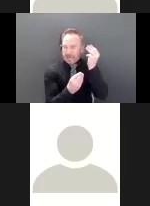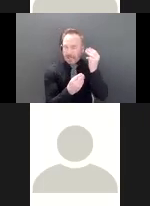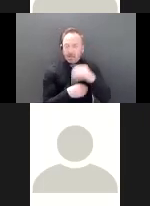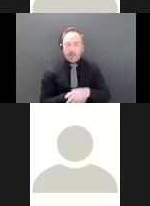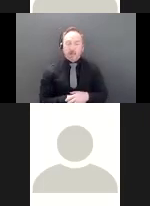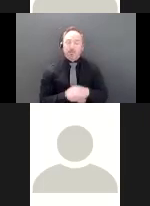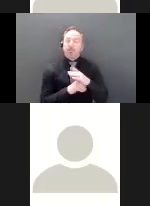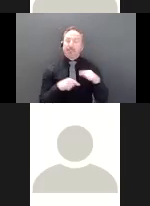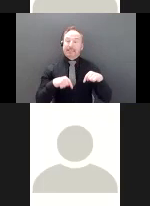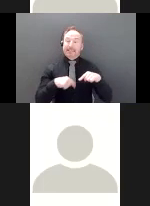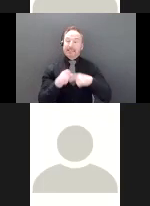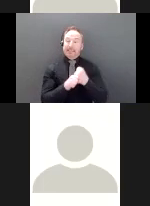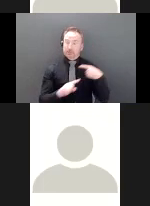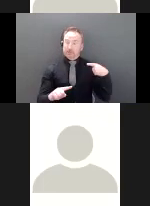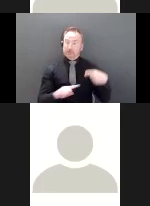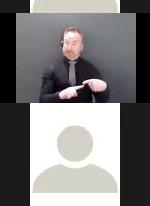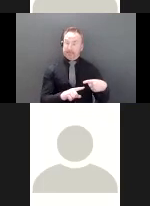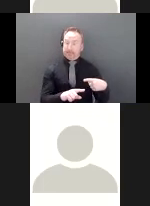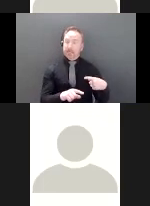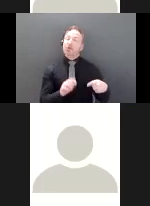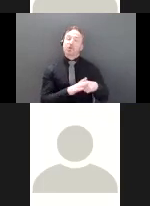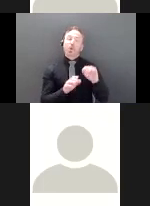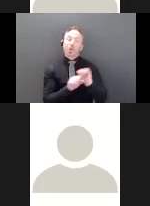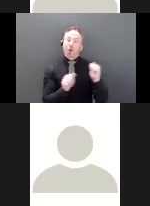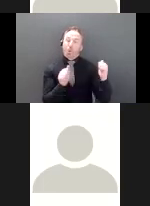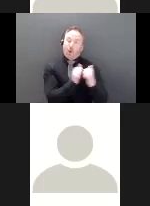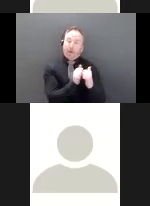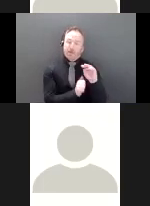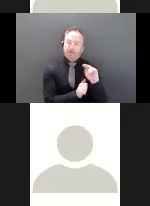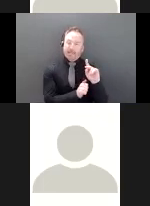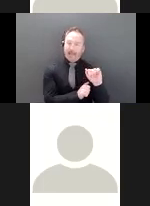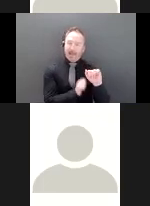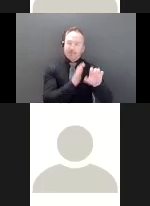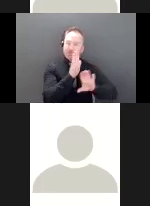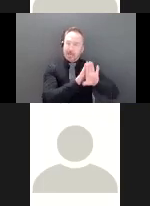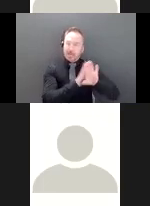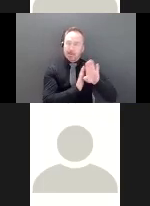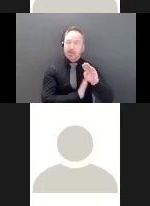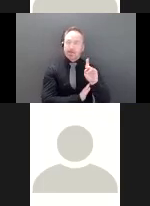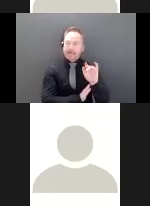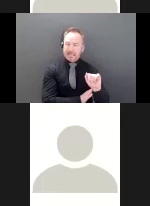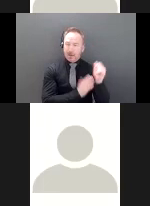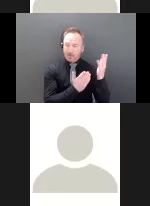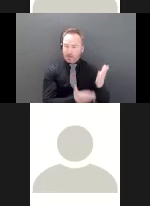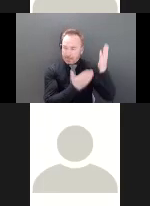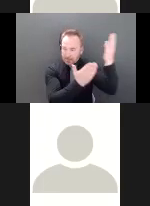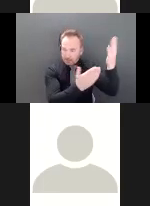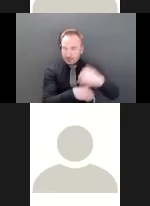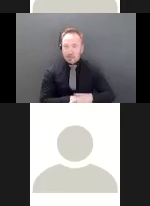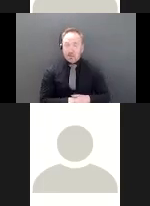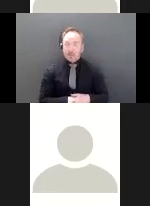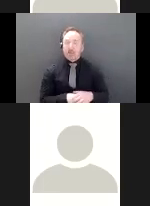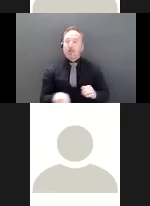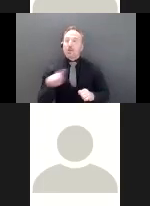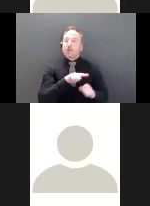this year, we have worked with the media on developing some media recommendations. So you can find that on